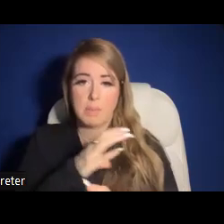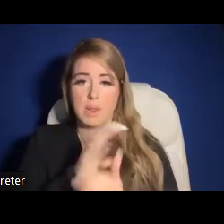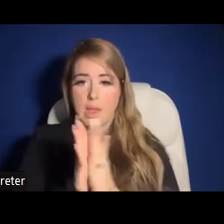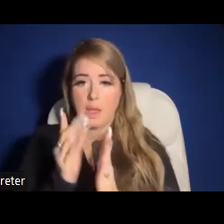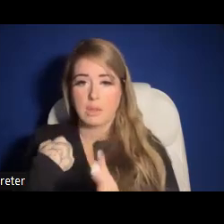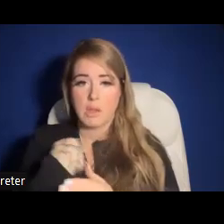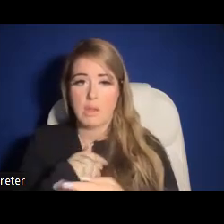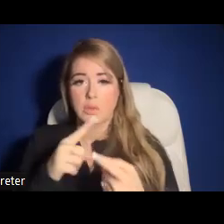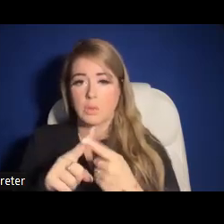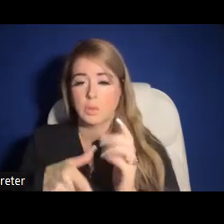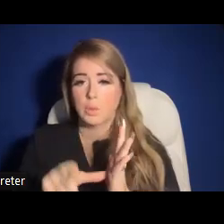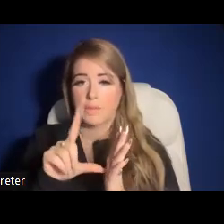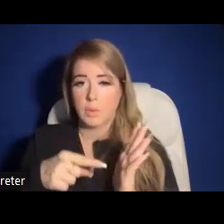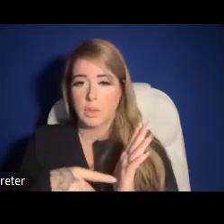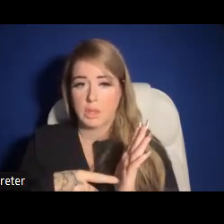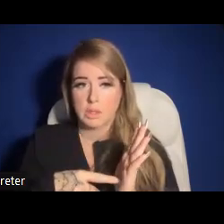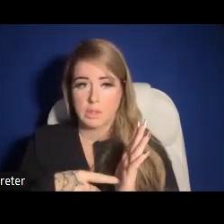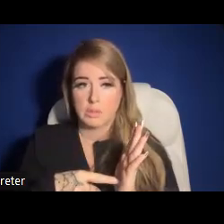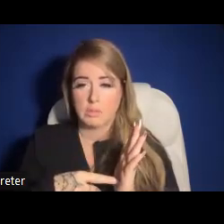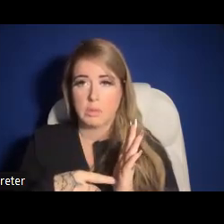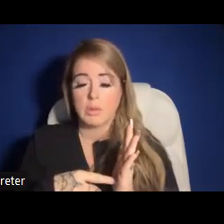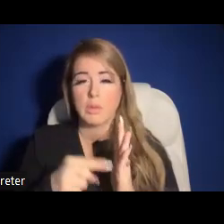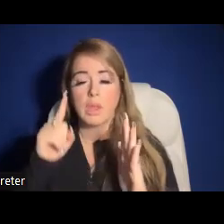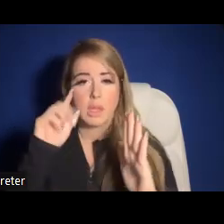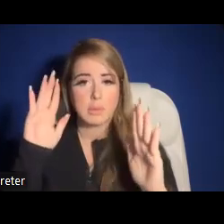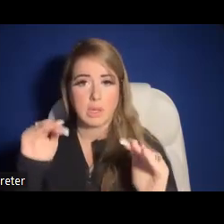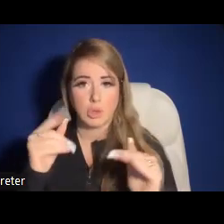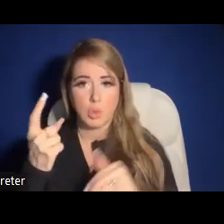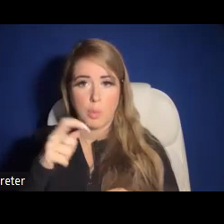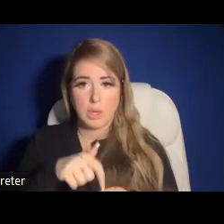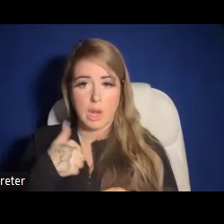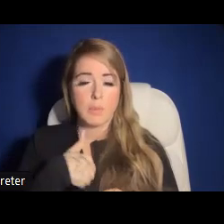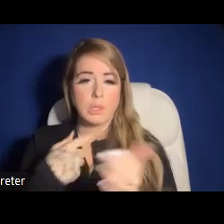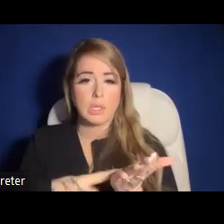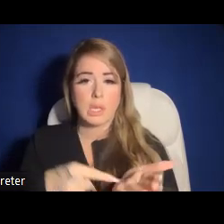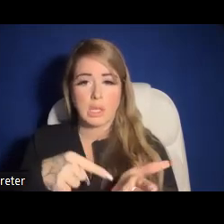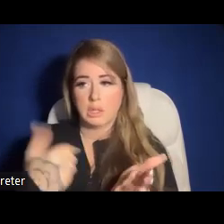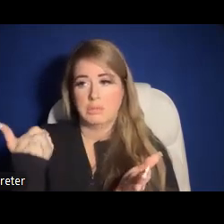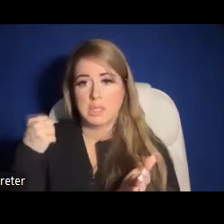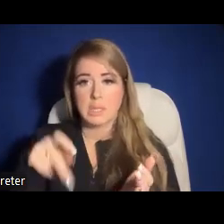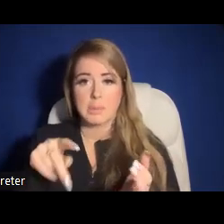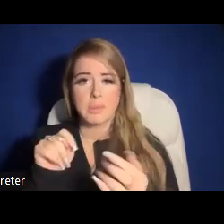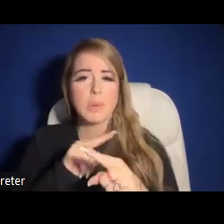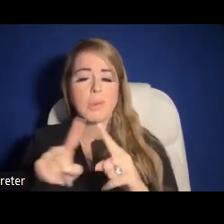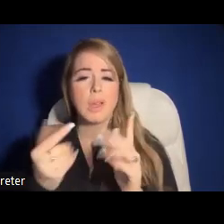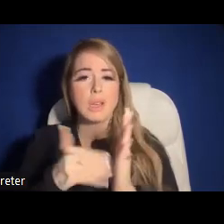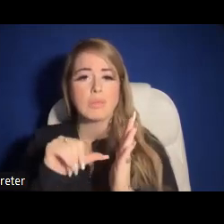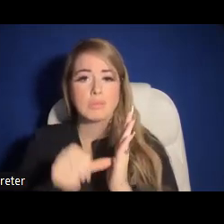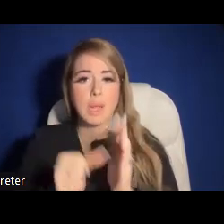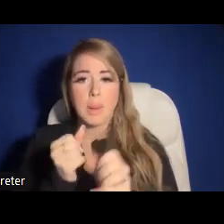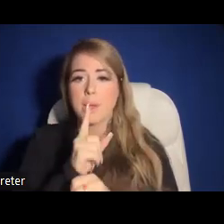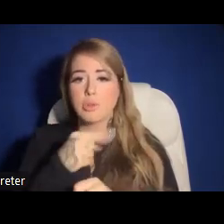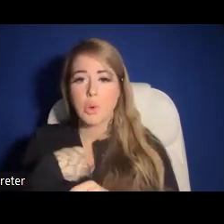to review this, the expectations one more time. We went over this in September, but just to make sure that we're